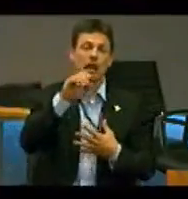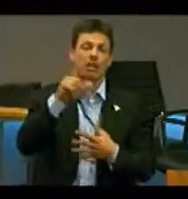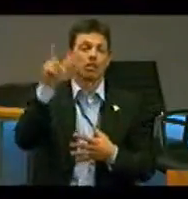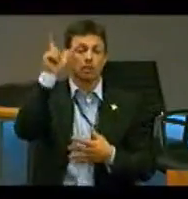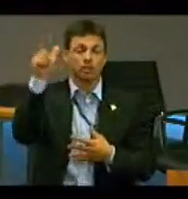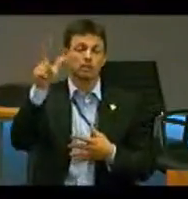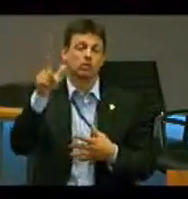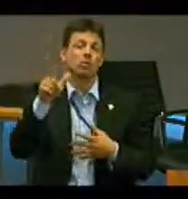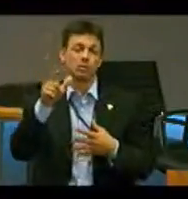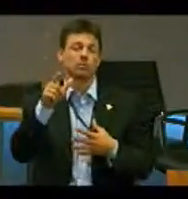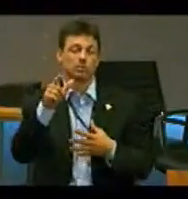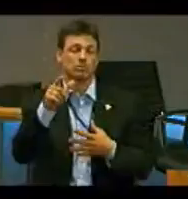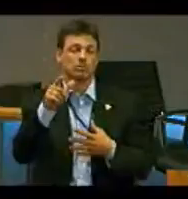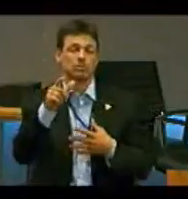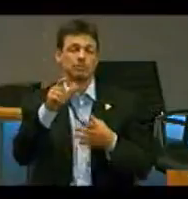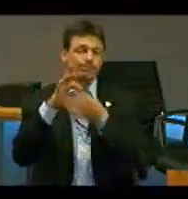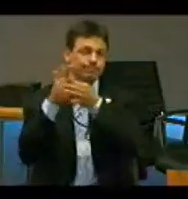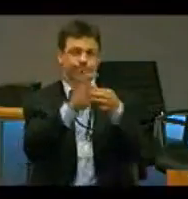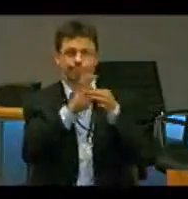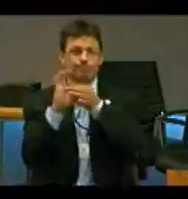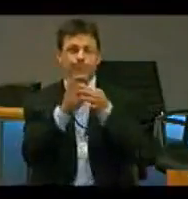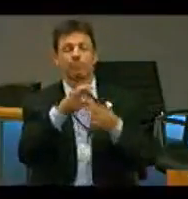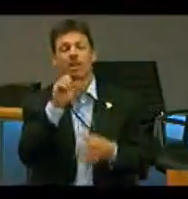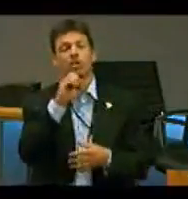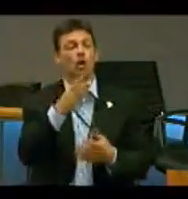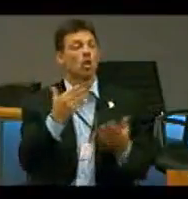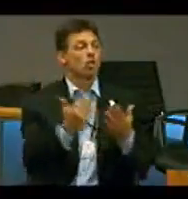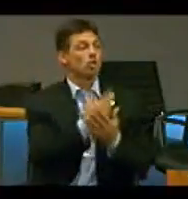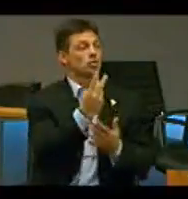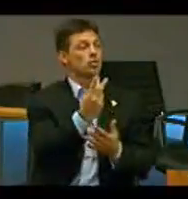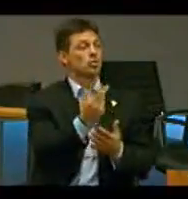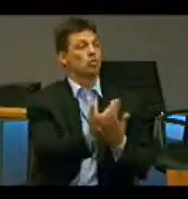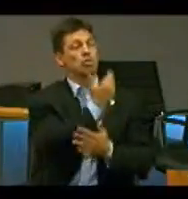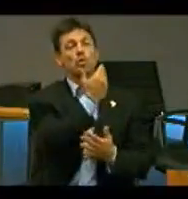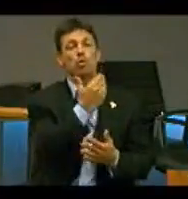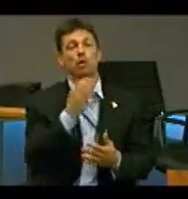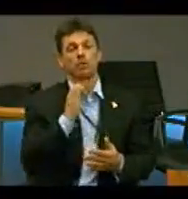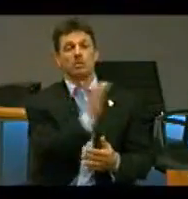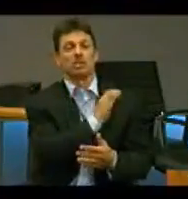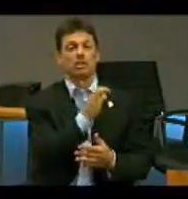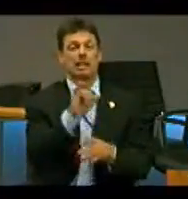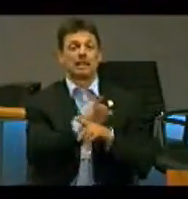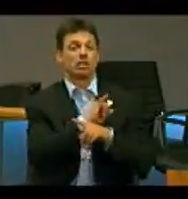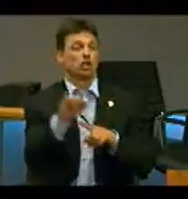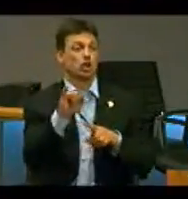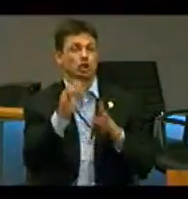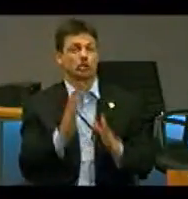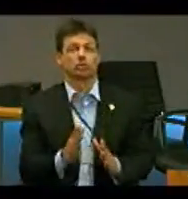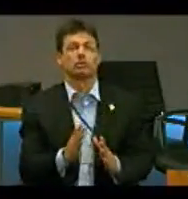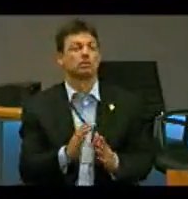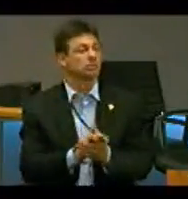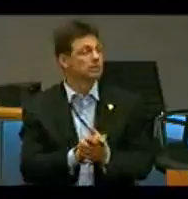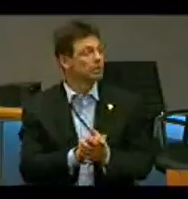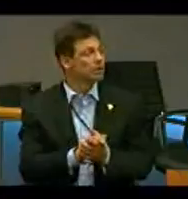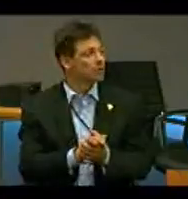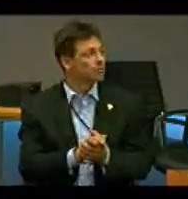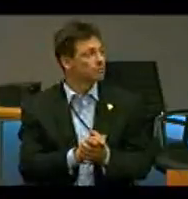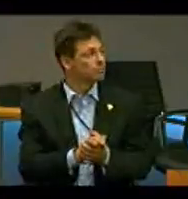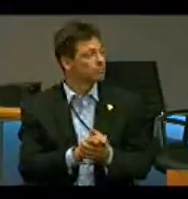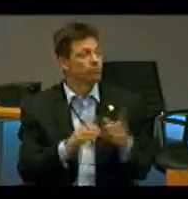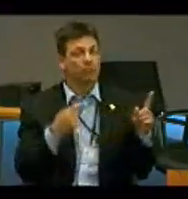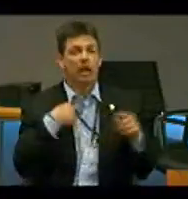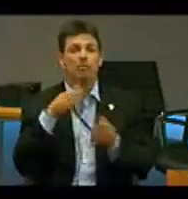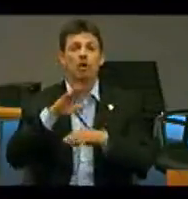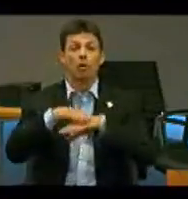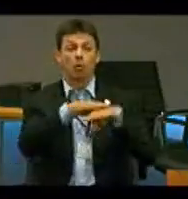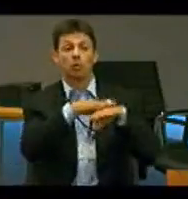work. In addition, thank you to two new commission interns, Laura Geverter and Jessica Bunch, for their help today. I caution